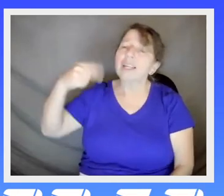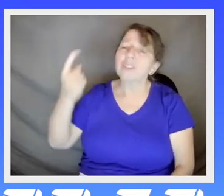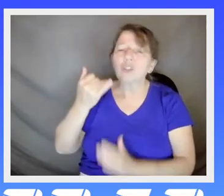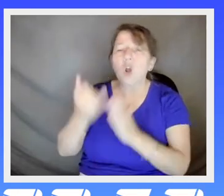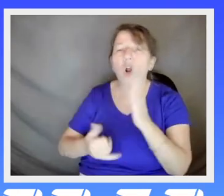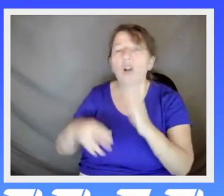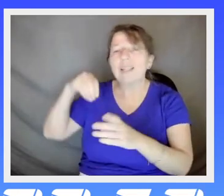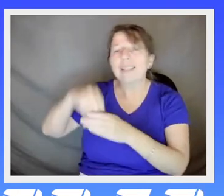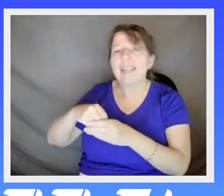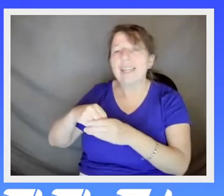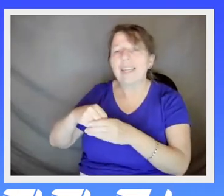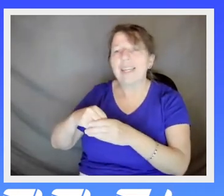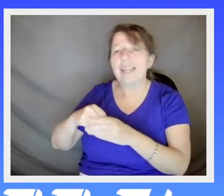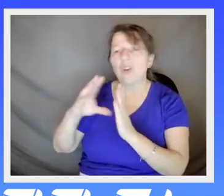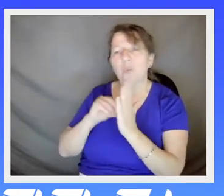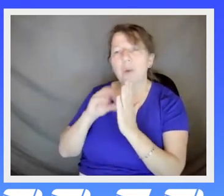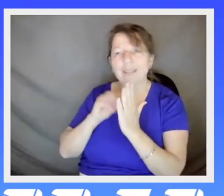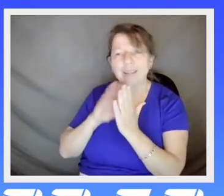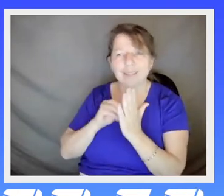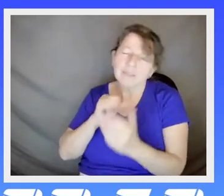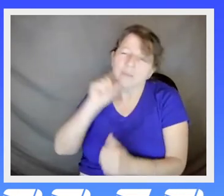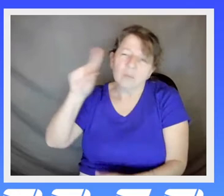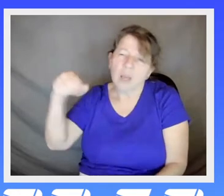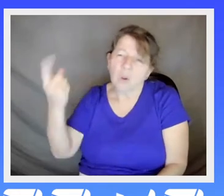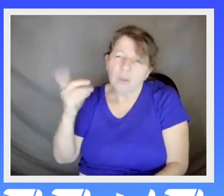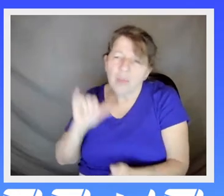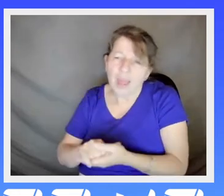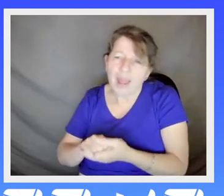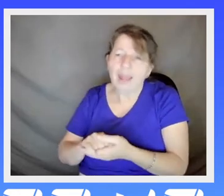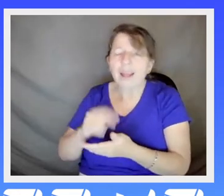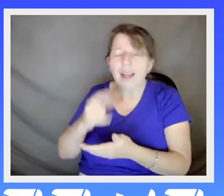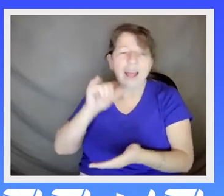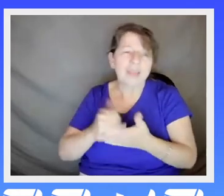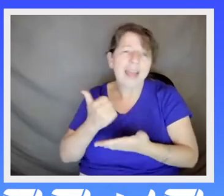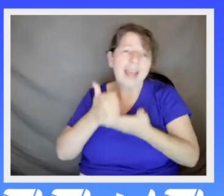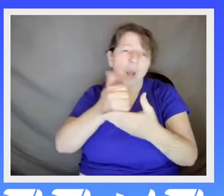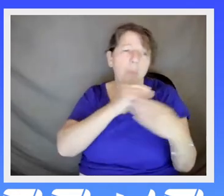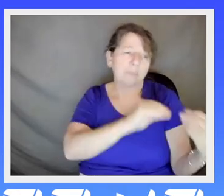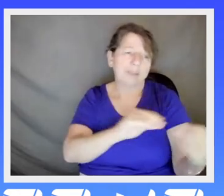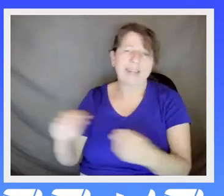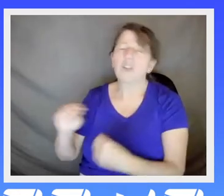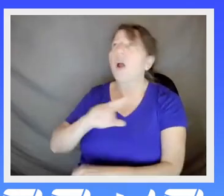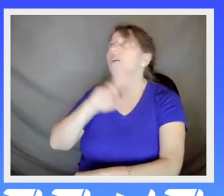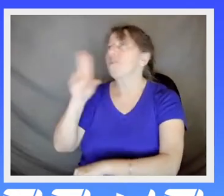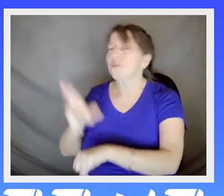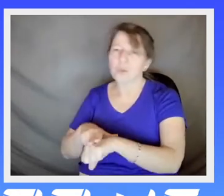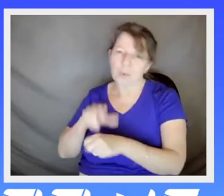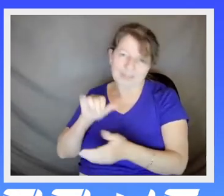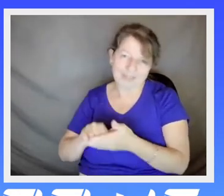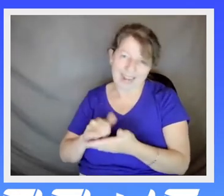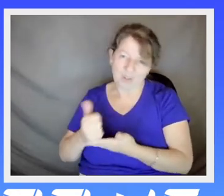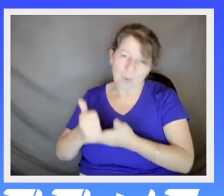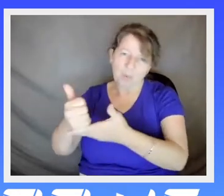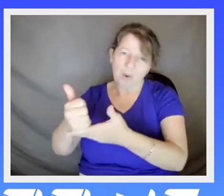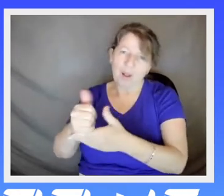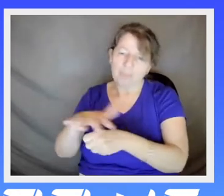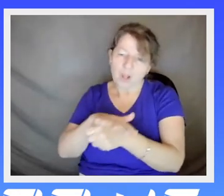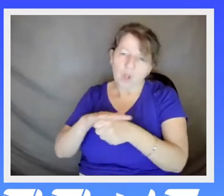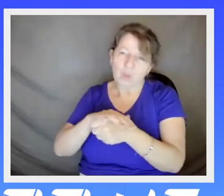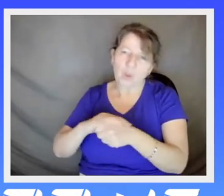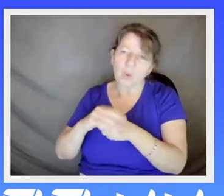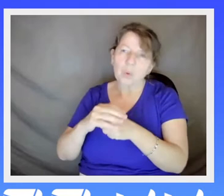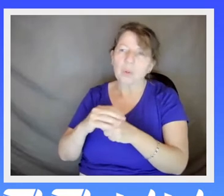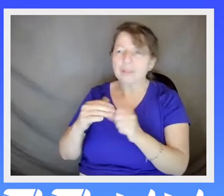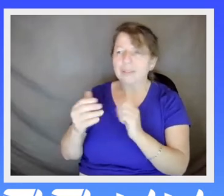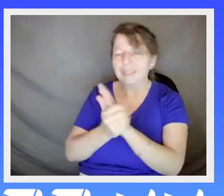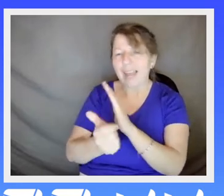is extremely important to lift up our local talent and elevate that, but to hire full-time artists,